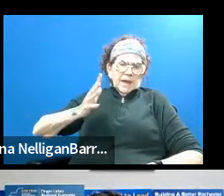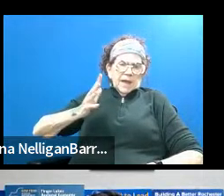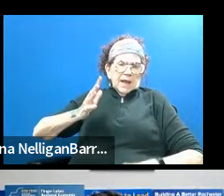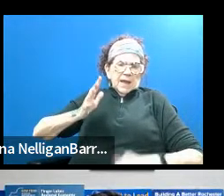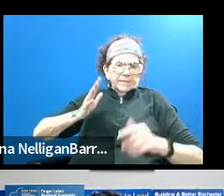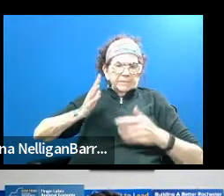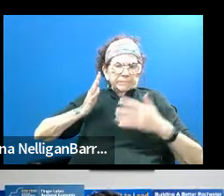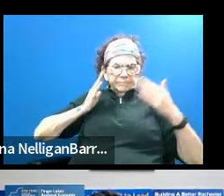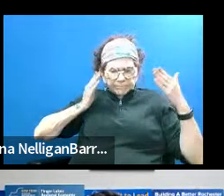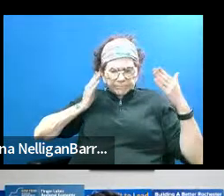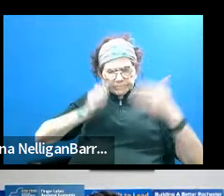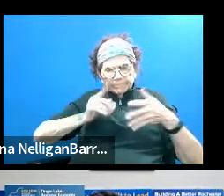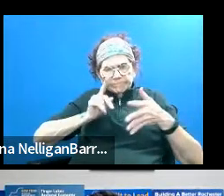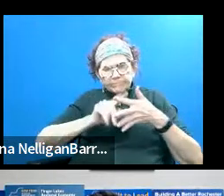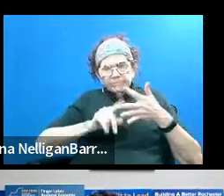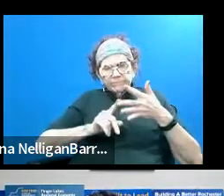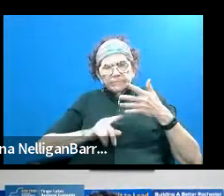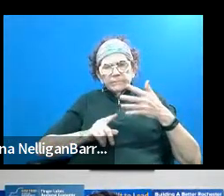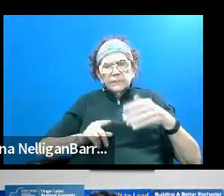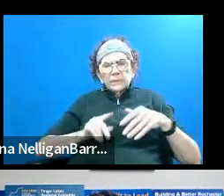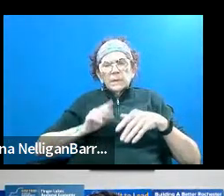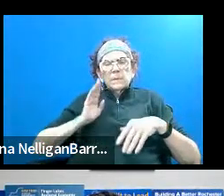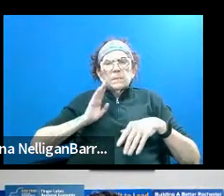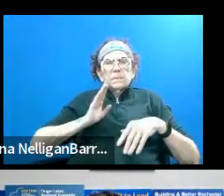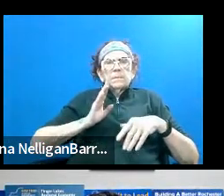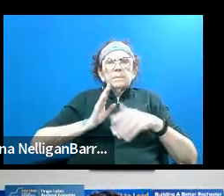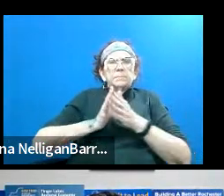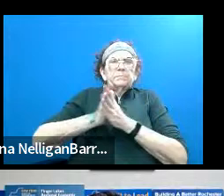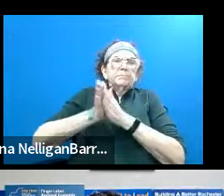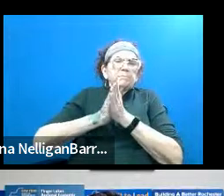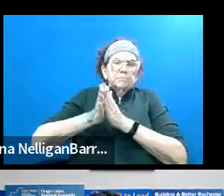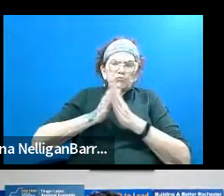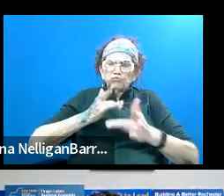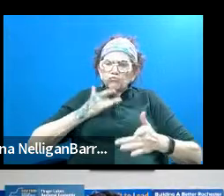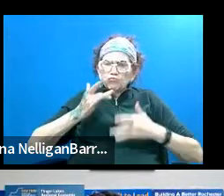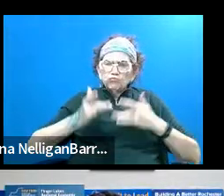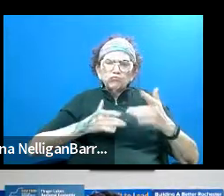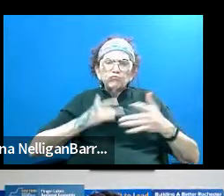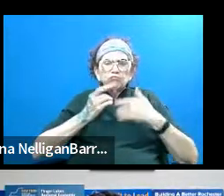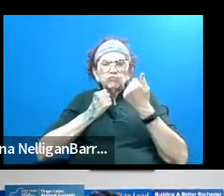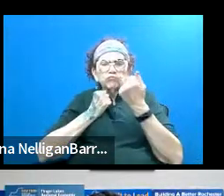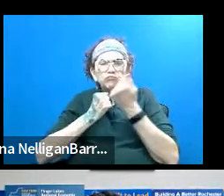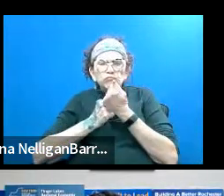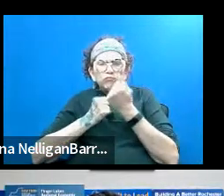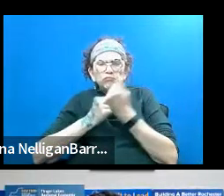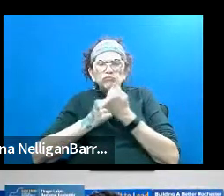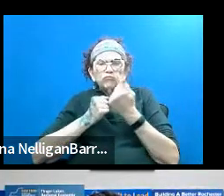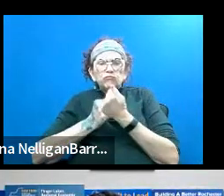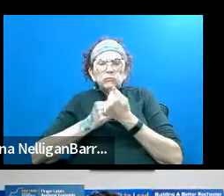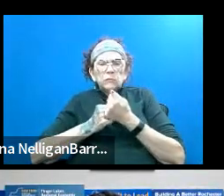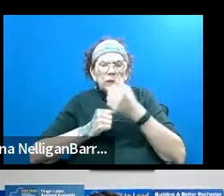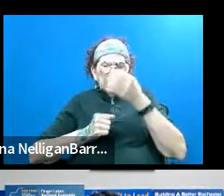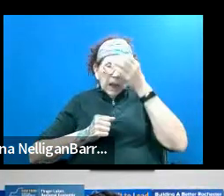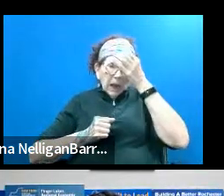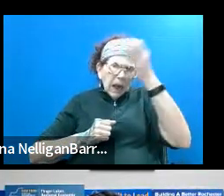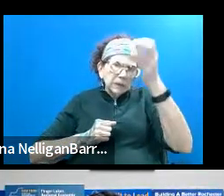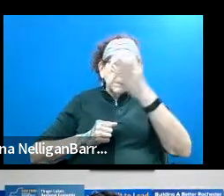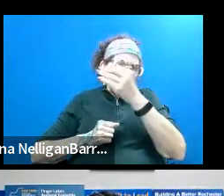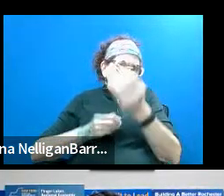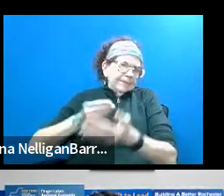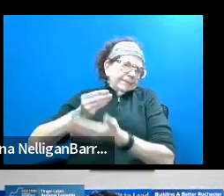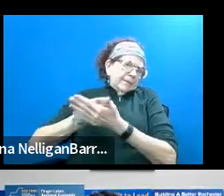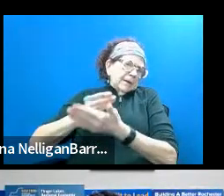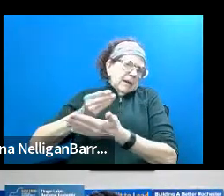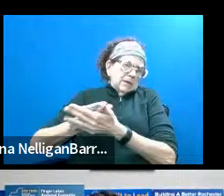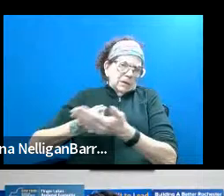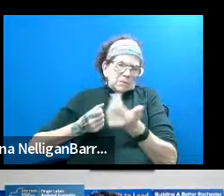board enthusiastically endorsed both this concept and the financial support for the downtown partnership and